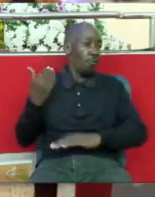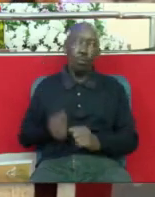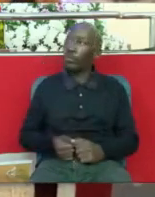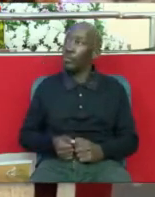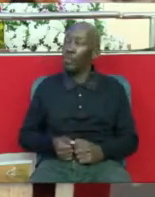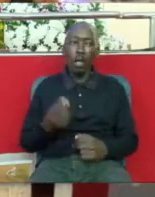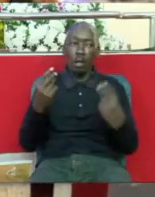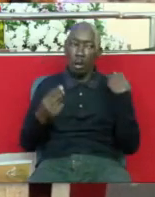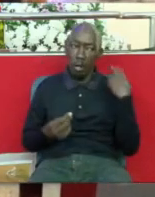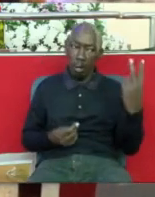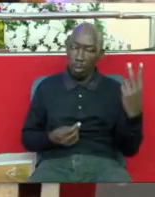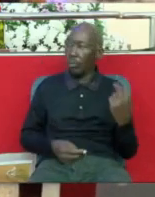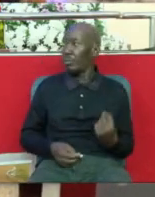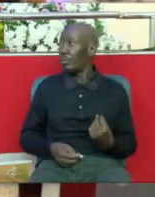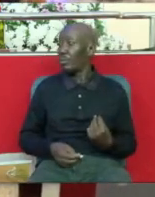Number two.